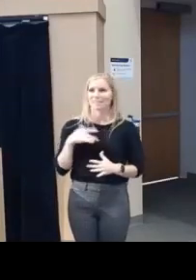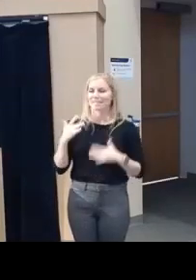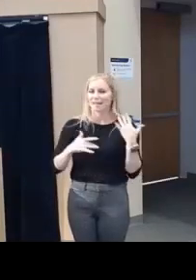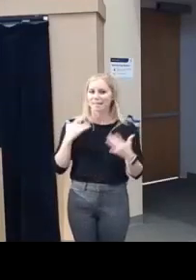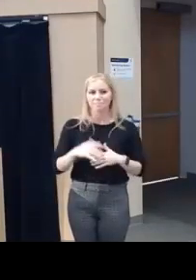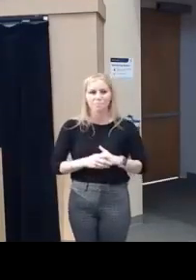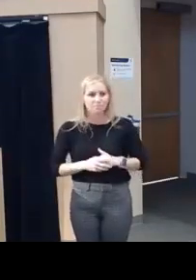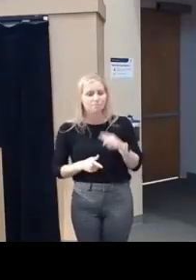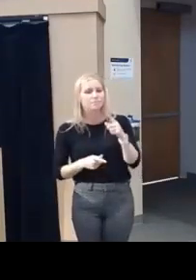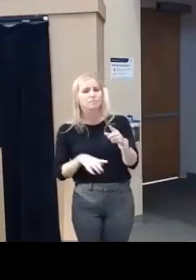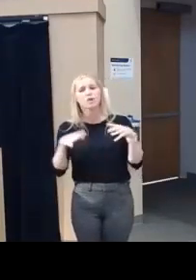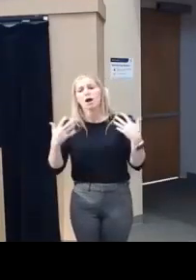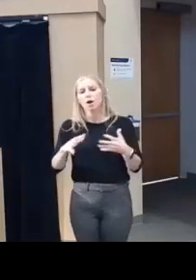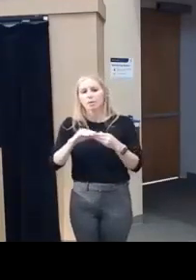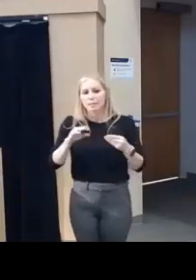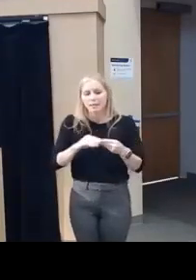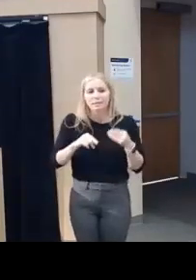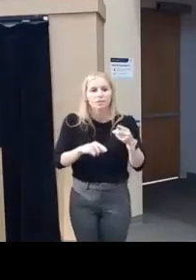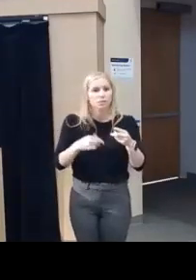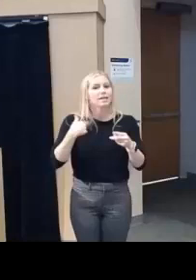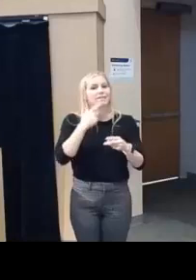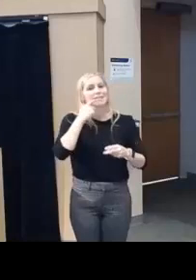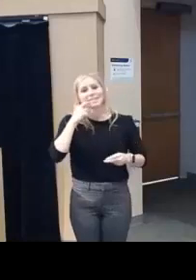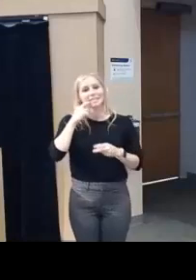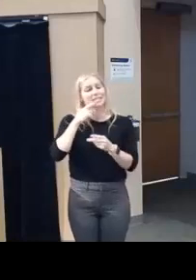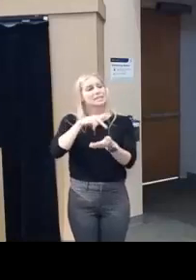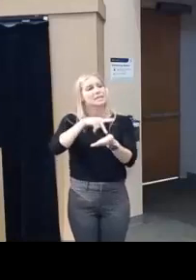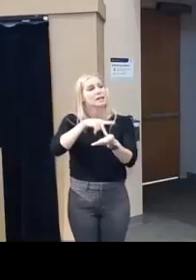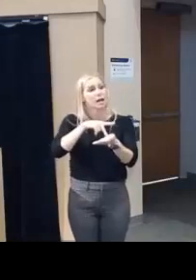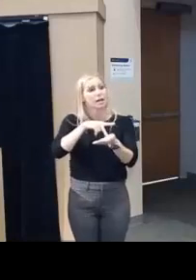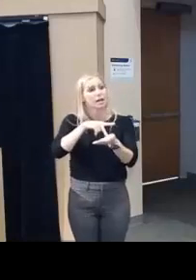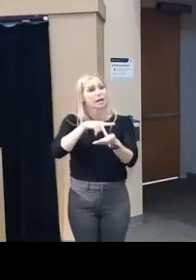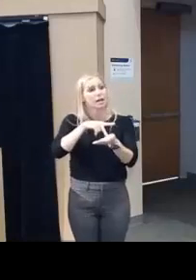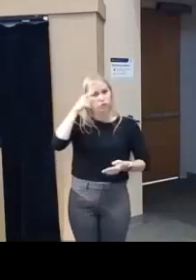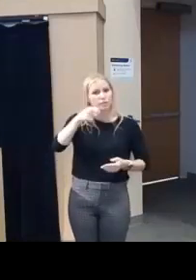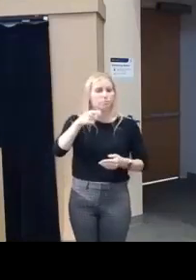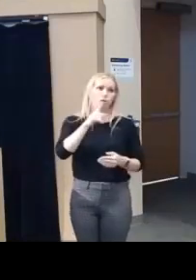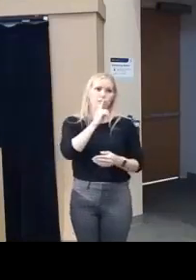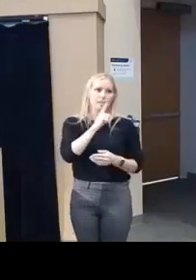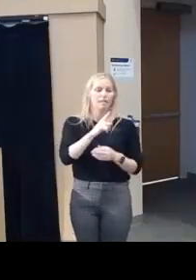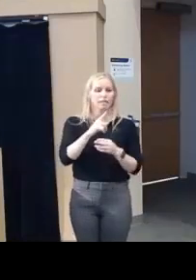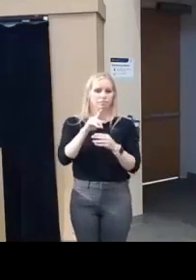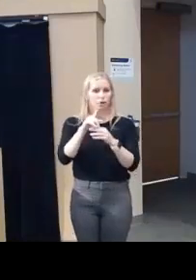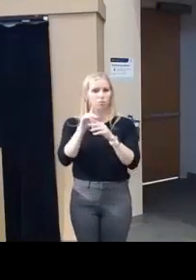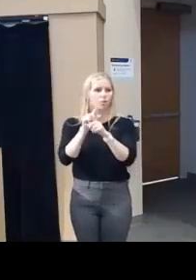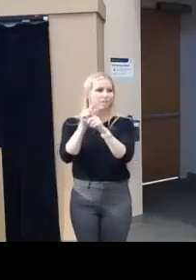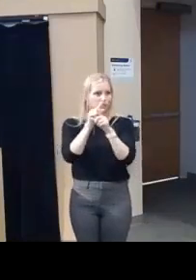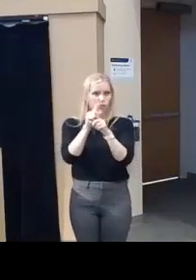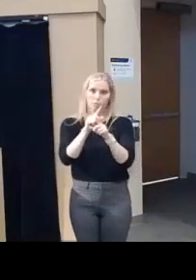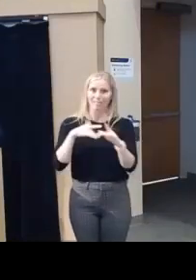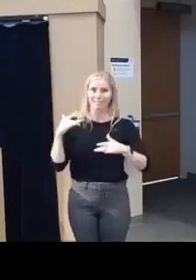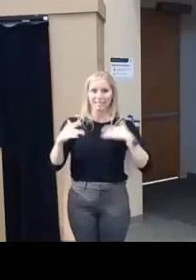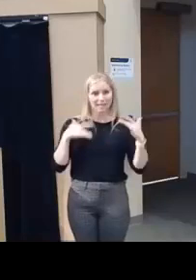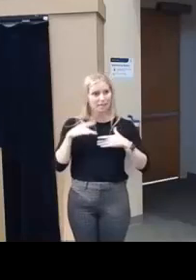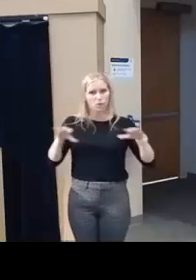And as has already been mentioned, there is the Addiction Psychiatry Fellowship, which we are also very excited about, and actively